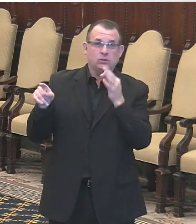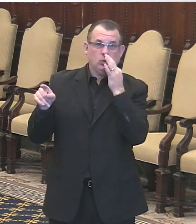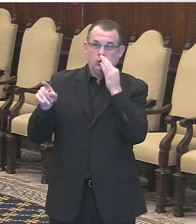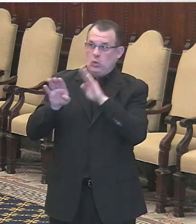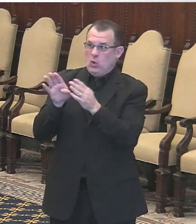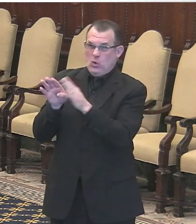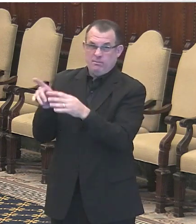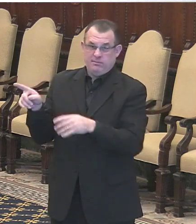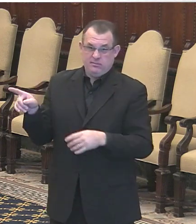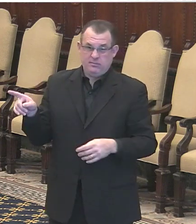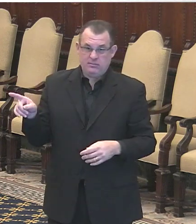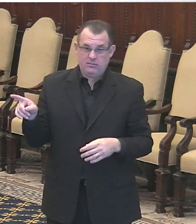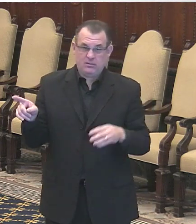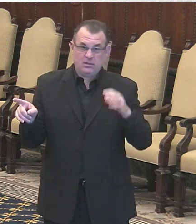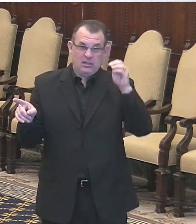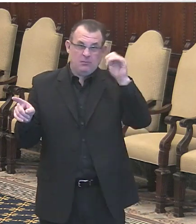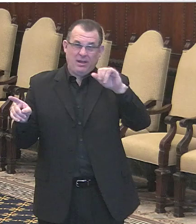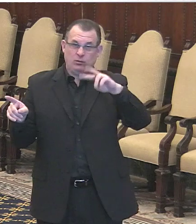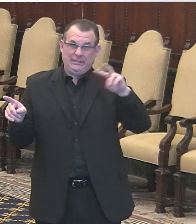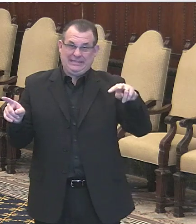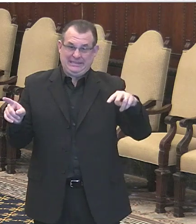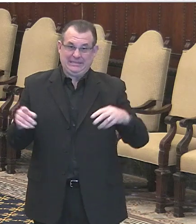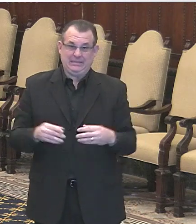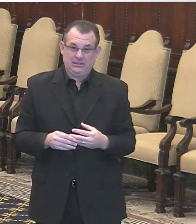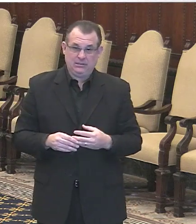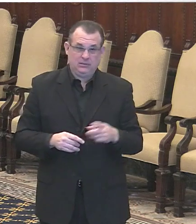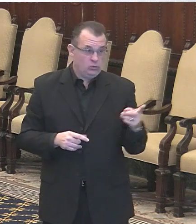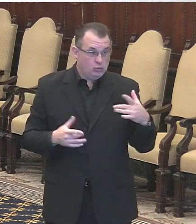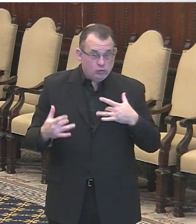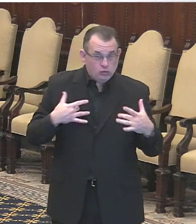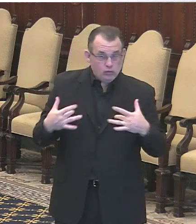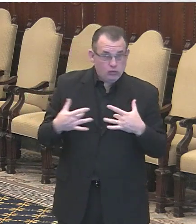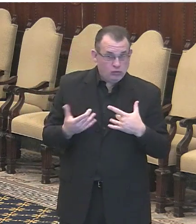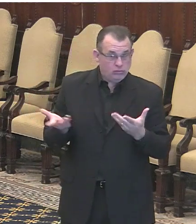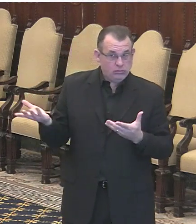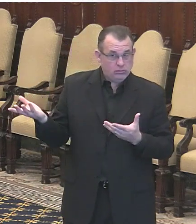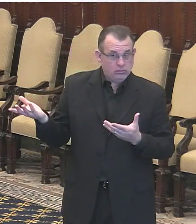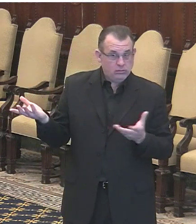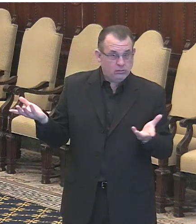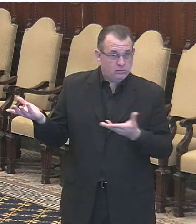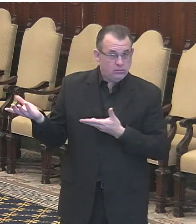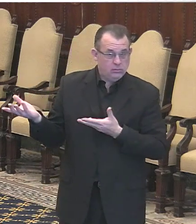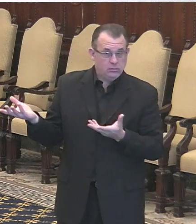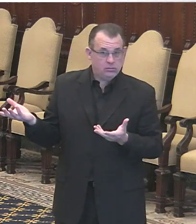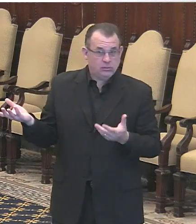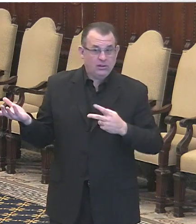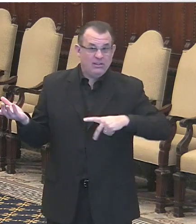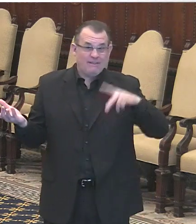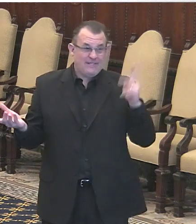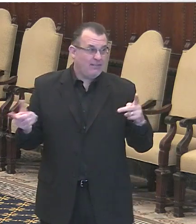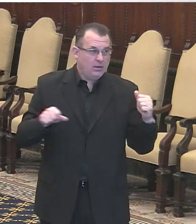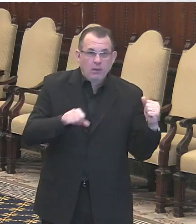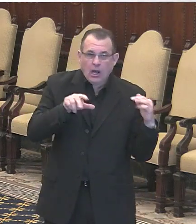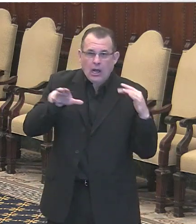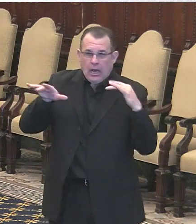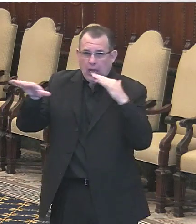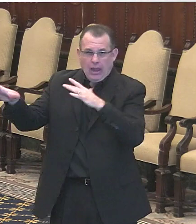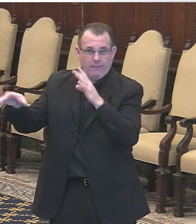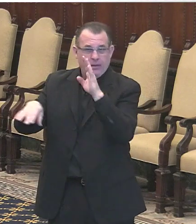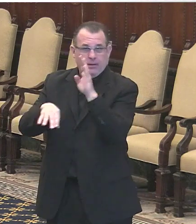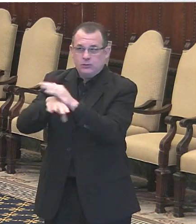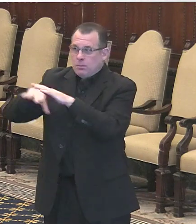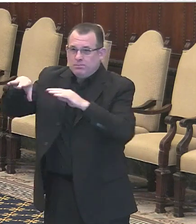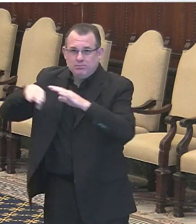May 22nd, are you guys concerned at all about people from Philly going down to the shore and, potentially